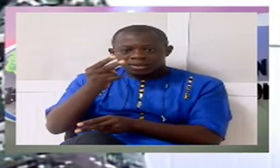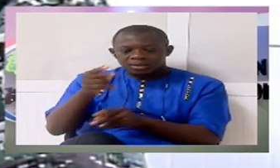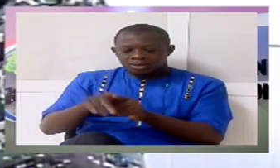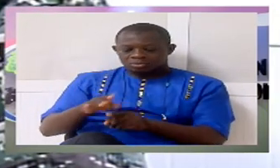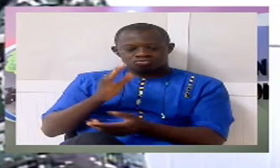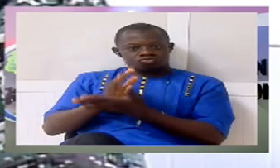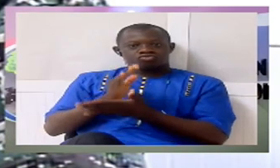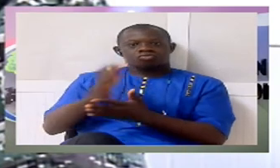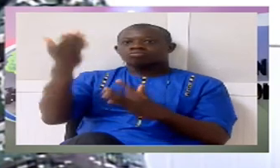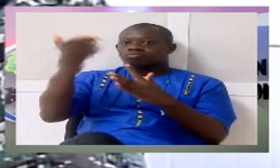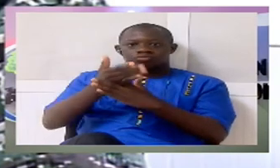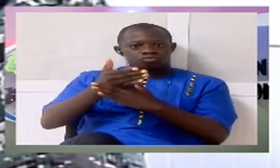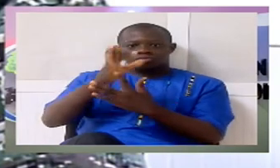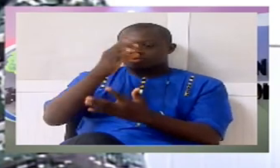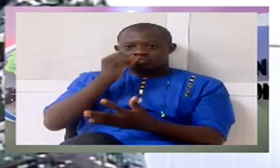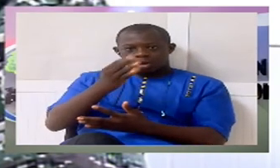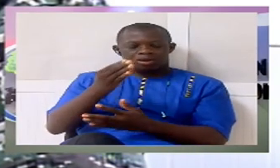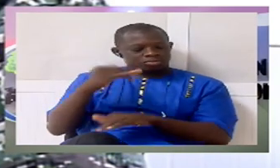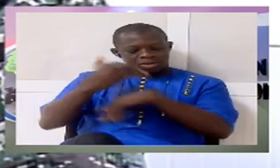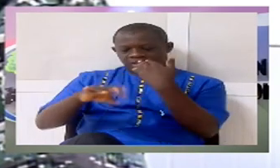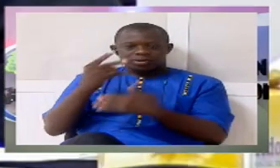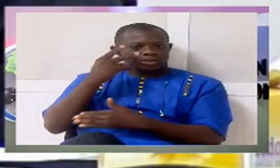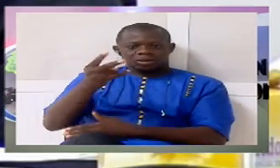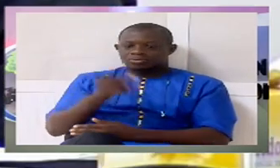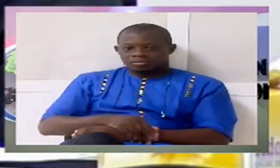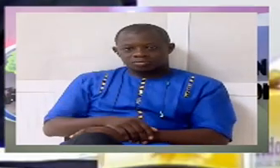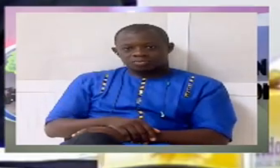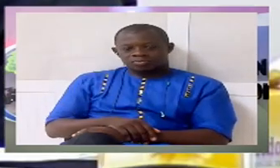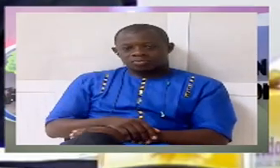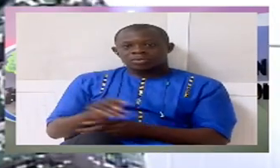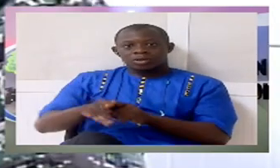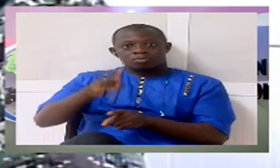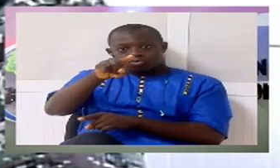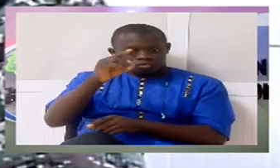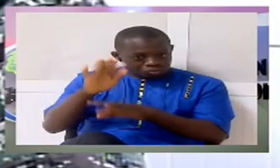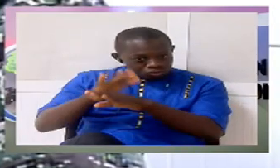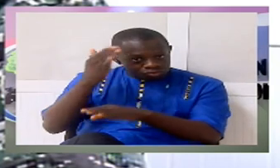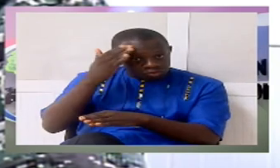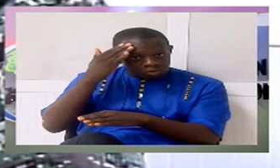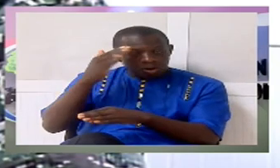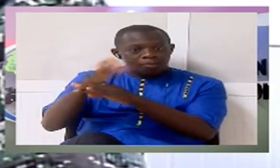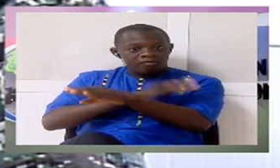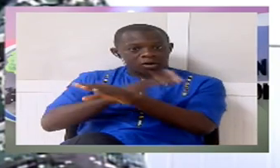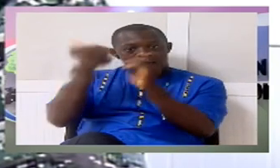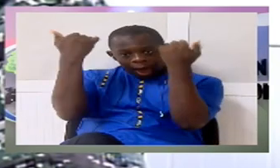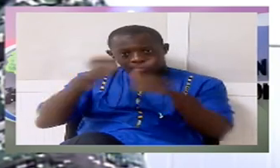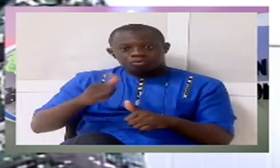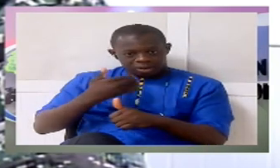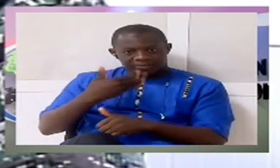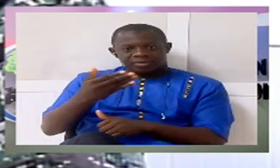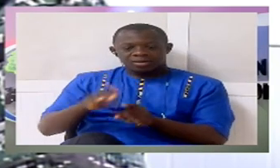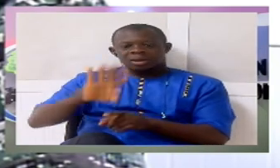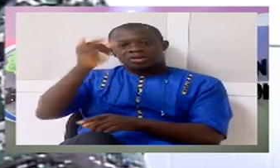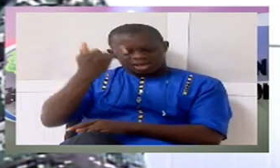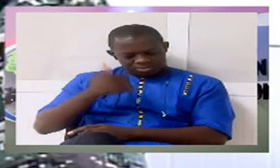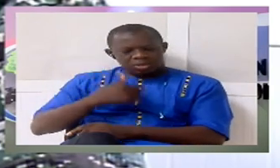To be frank, no, I have never seen it. But you know it used to happen. I am gonna dan na fara la am. I